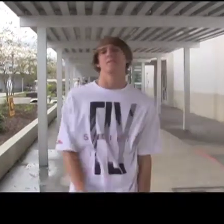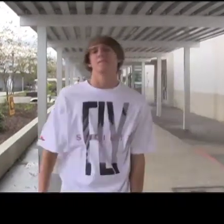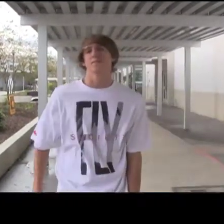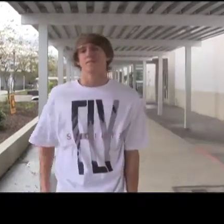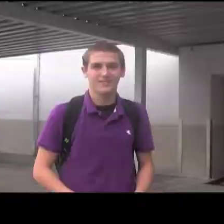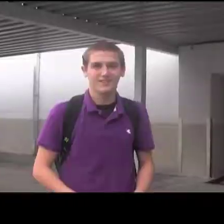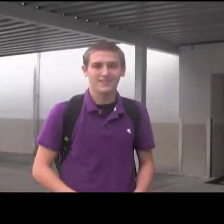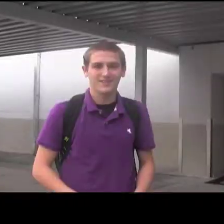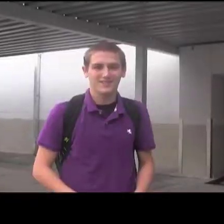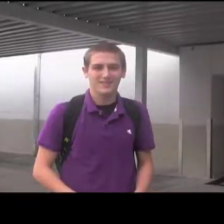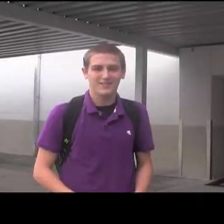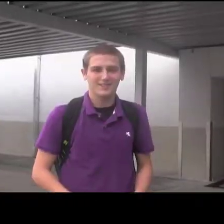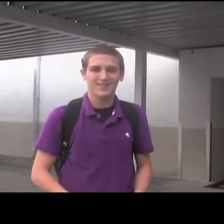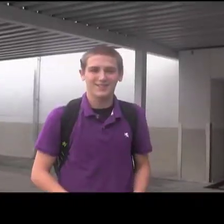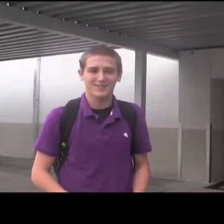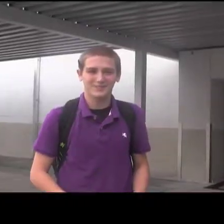basically